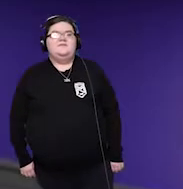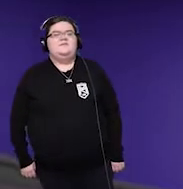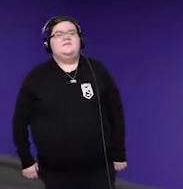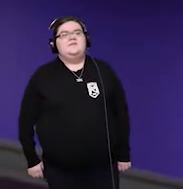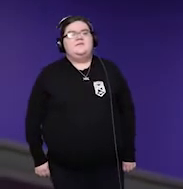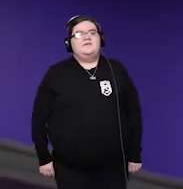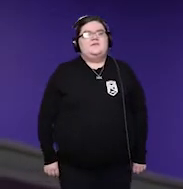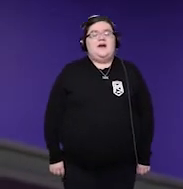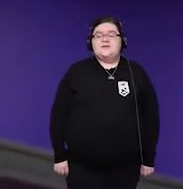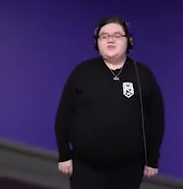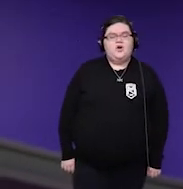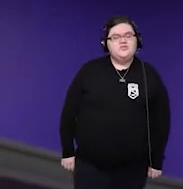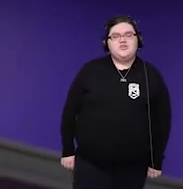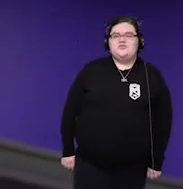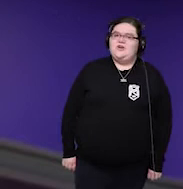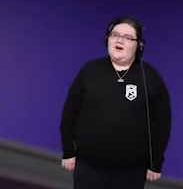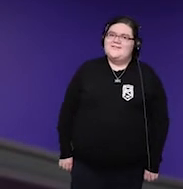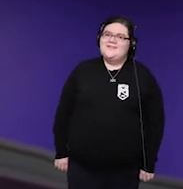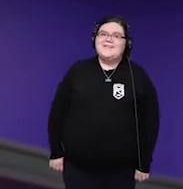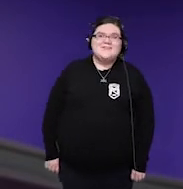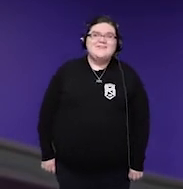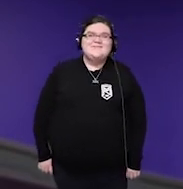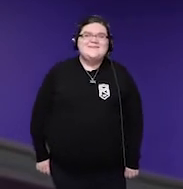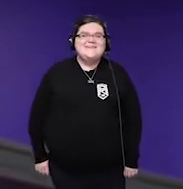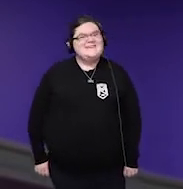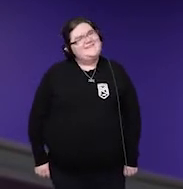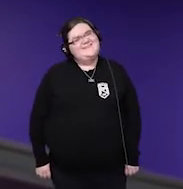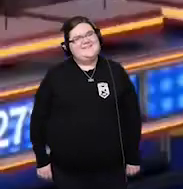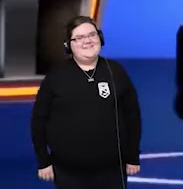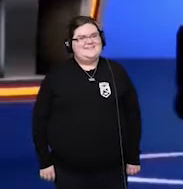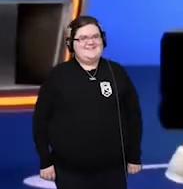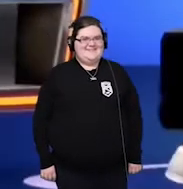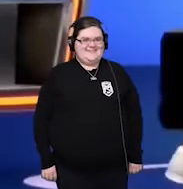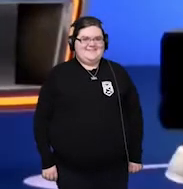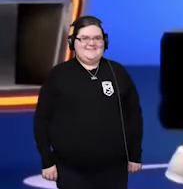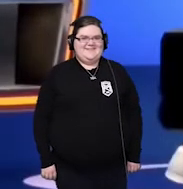be in time. I told you, y'all didn't listen to me.